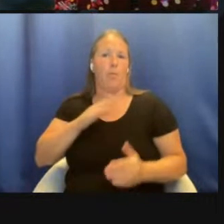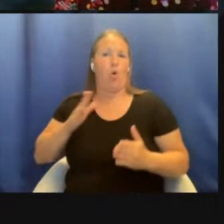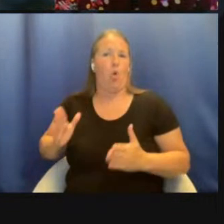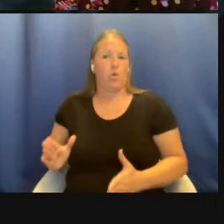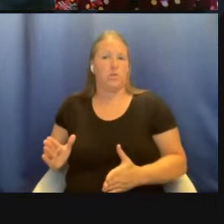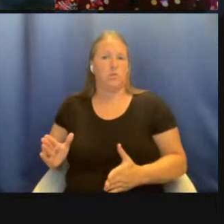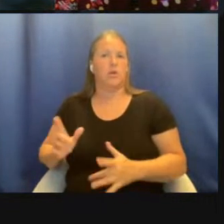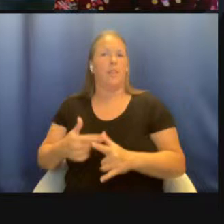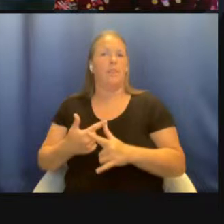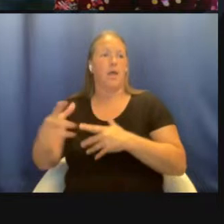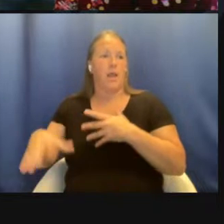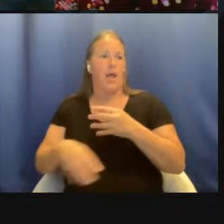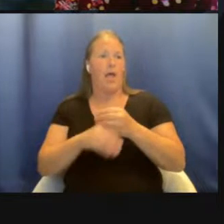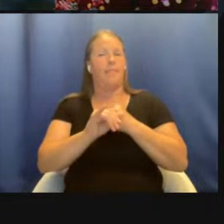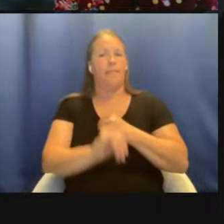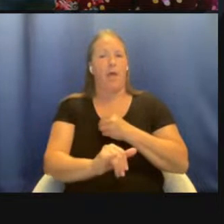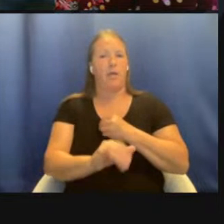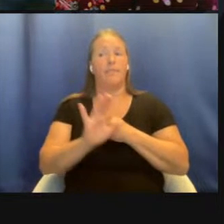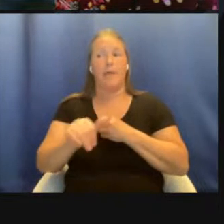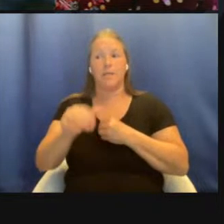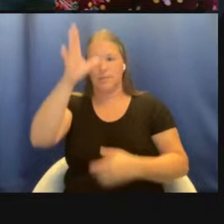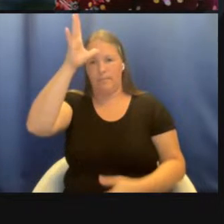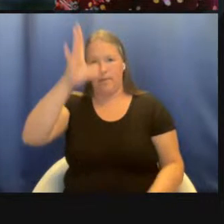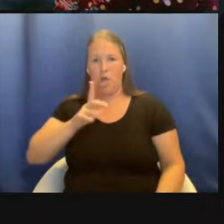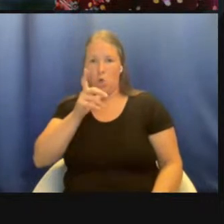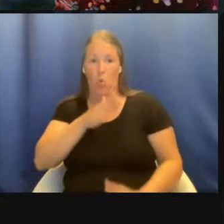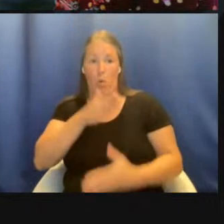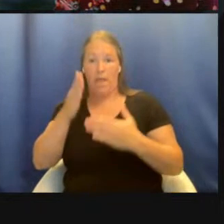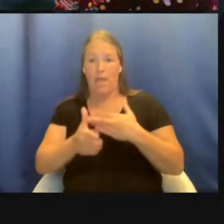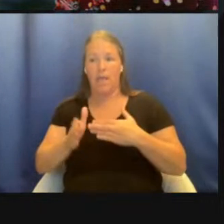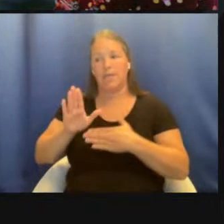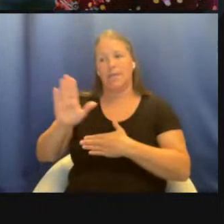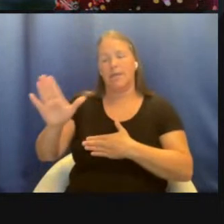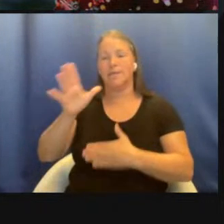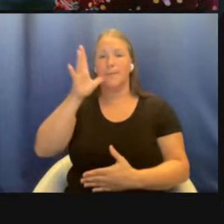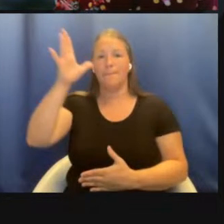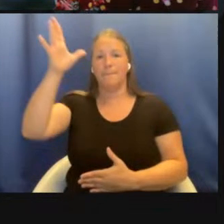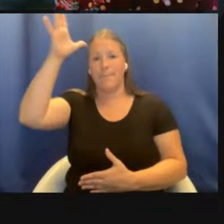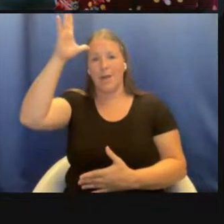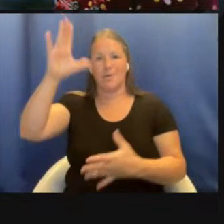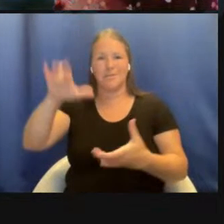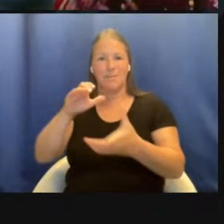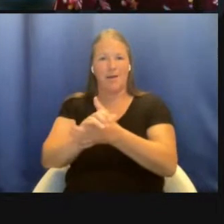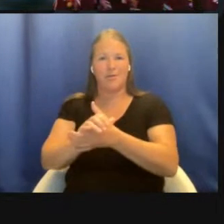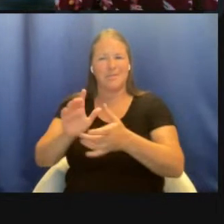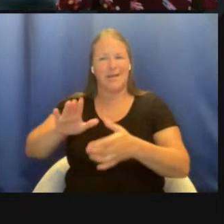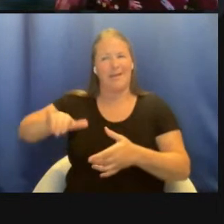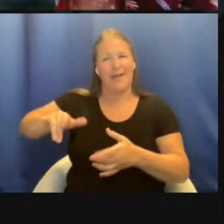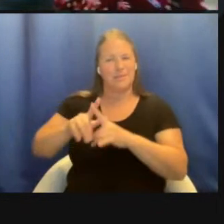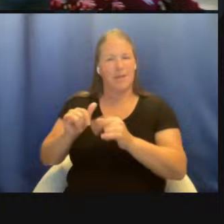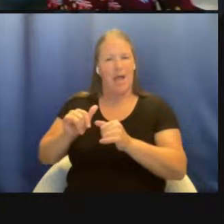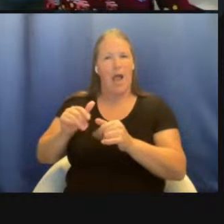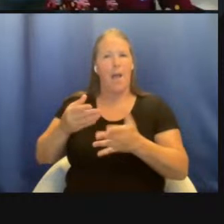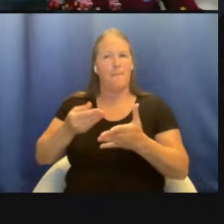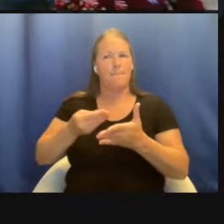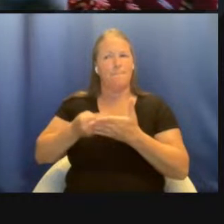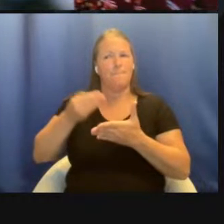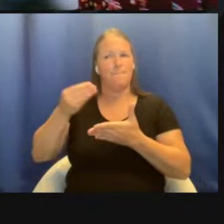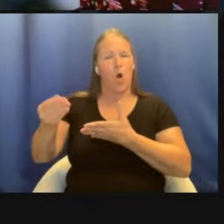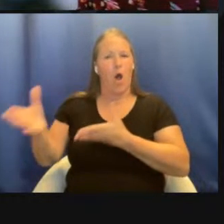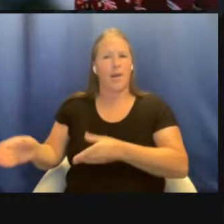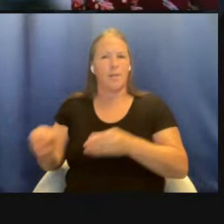man who ended his parents' marriage, but yet having it in his home. Now, Susan May and